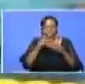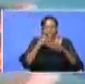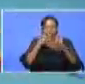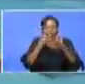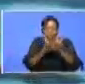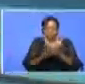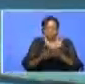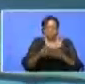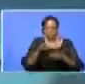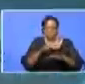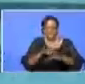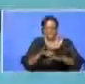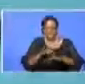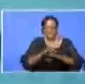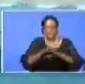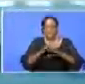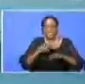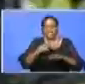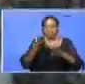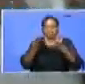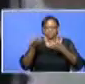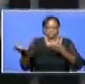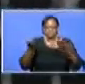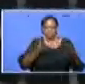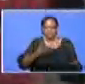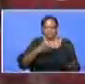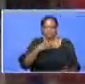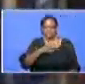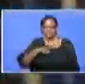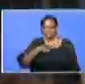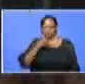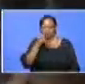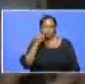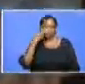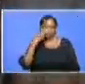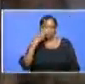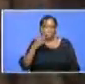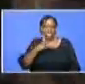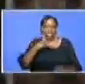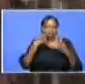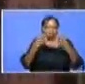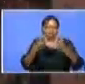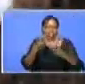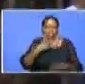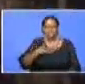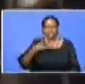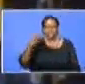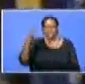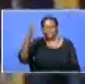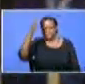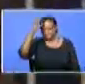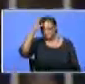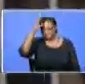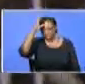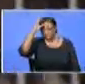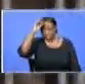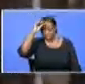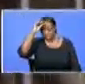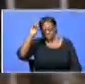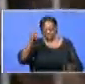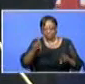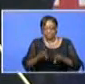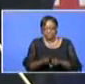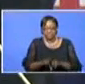spot, and I wanted to bring a medal home. I had just watched my eldest brother, Luke Kennedy, finish his